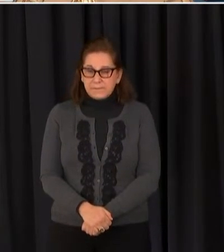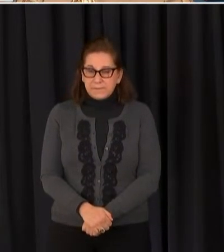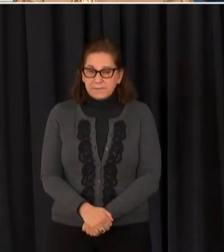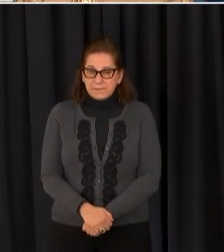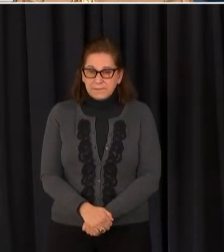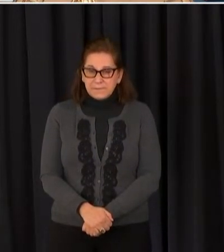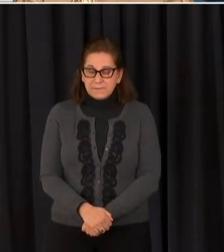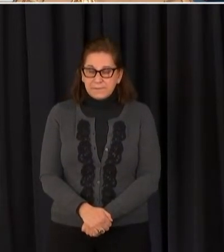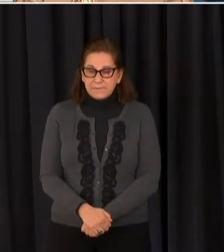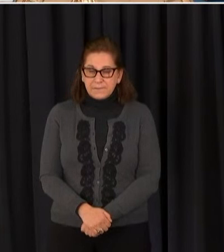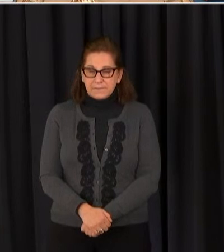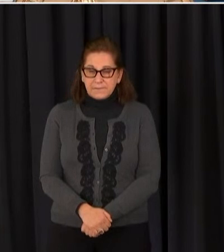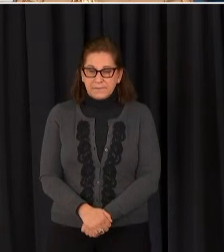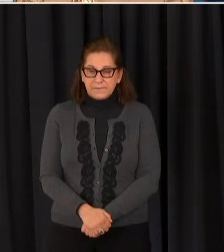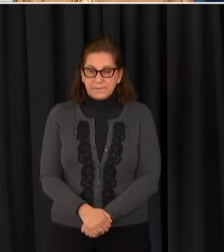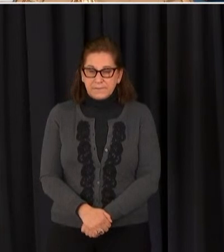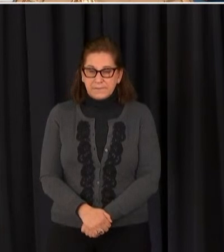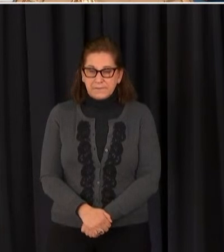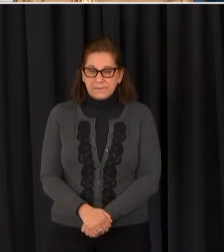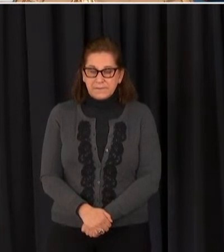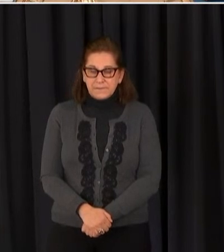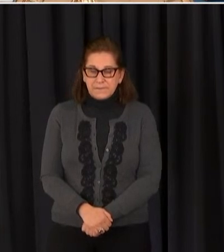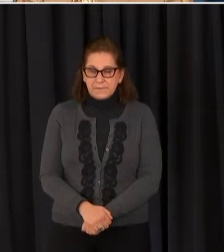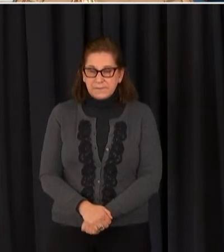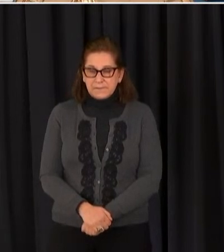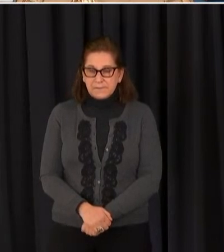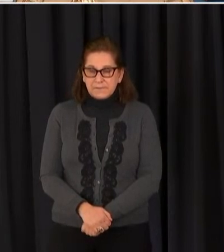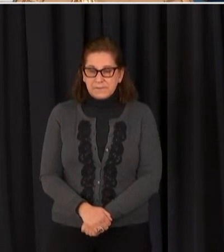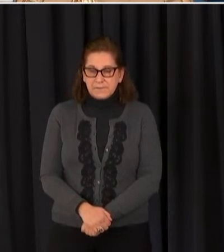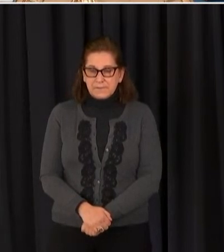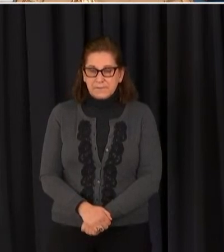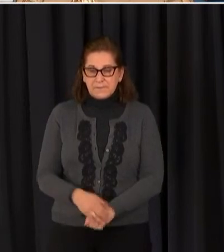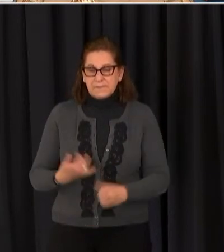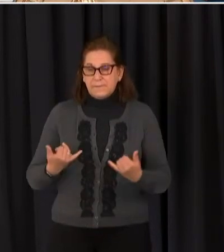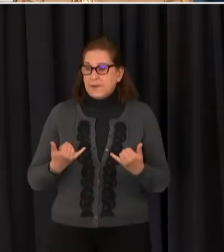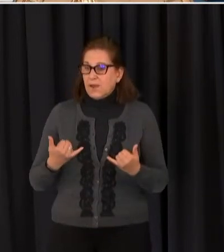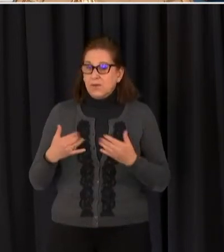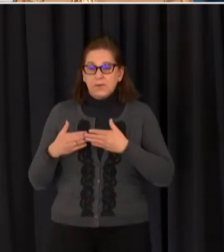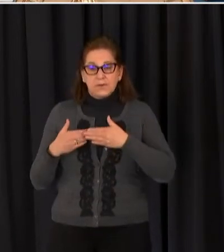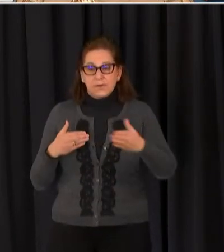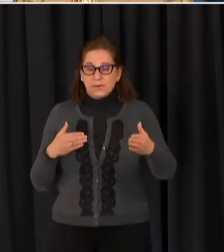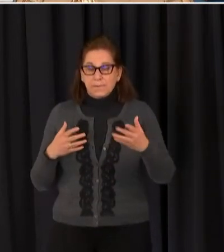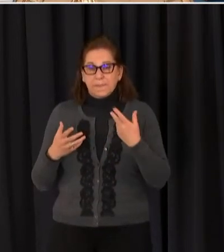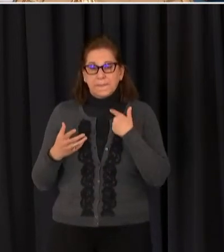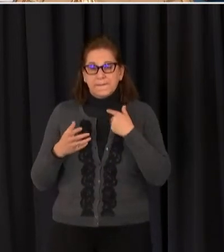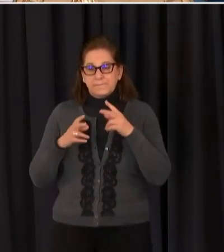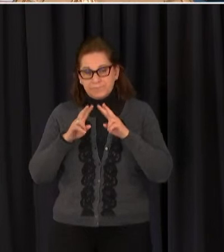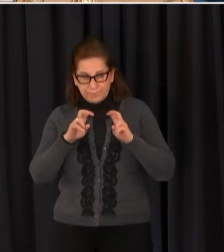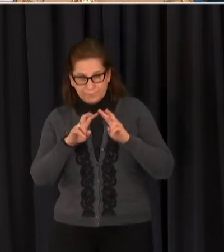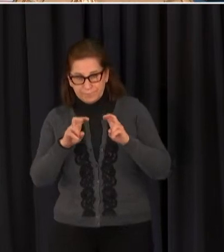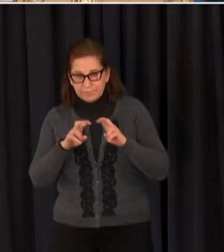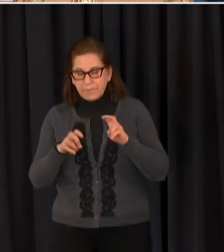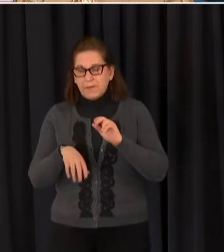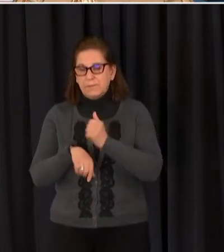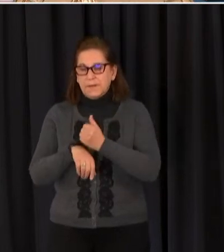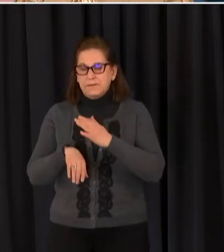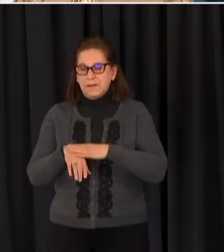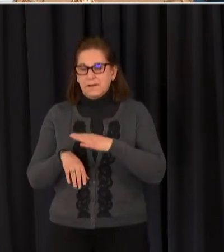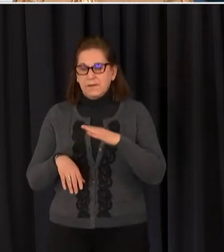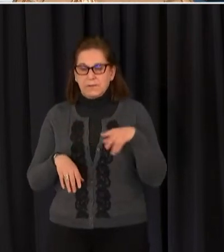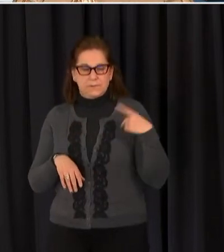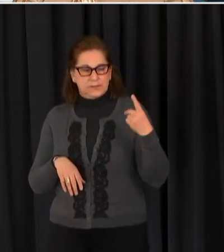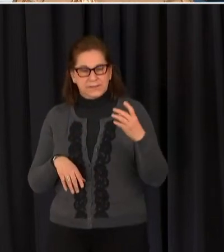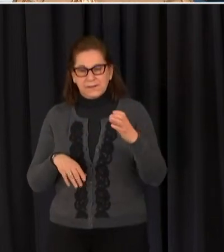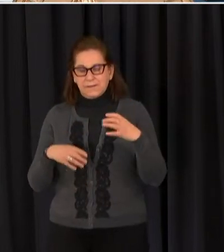next check-in assessment based on DC Health's recommendations to me on